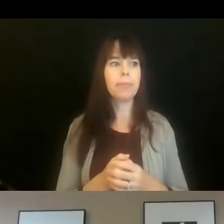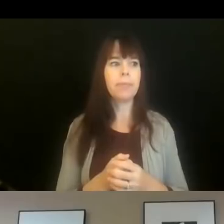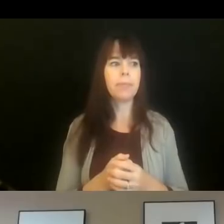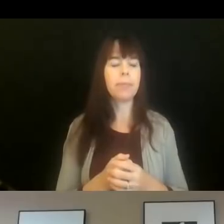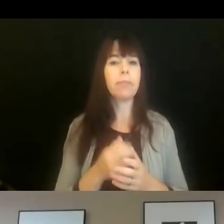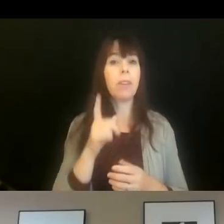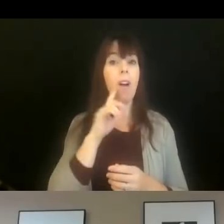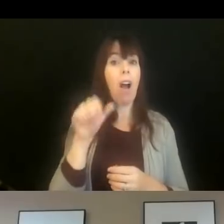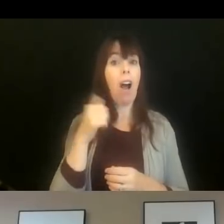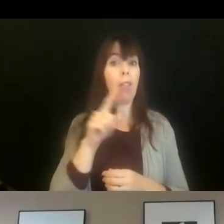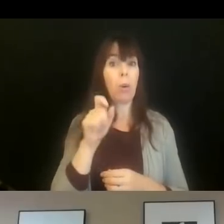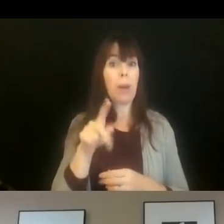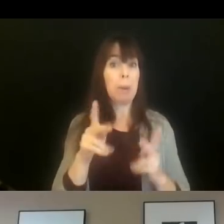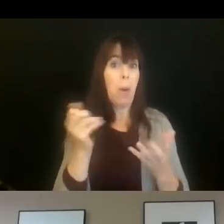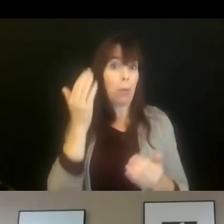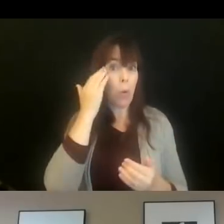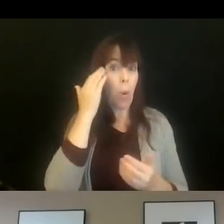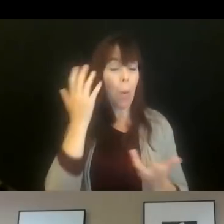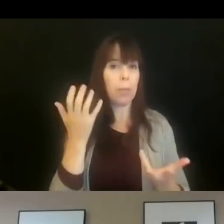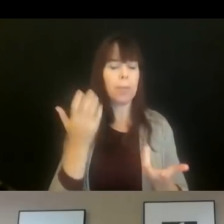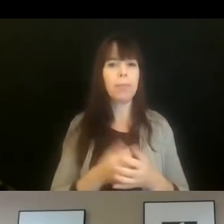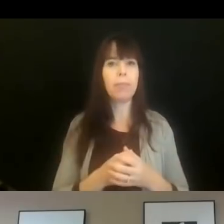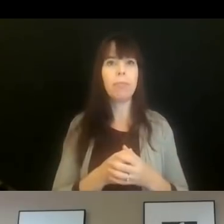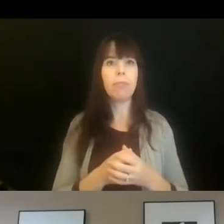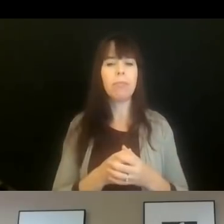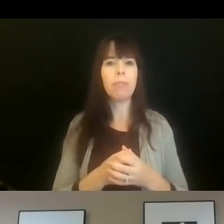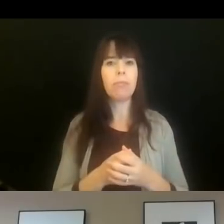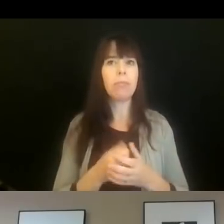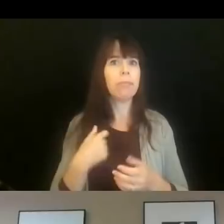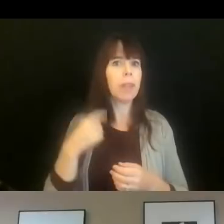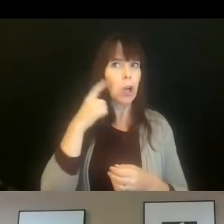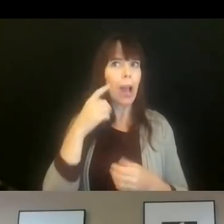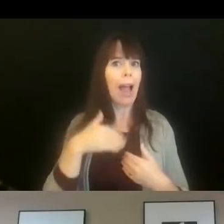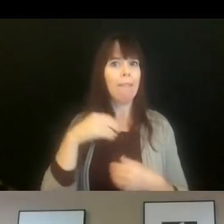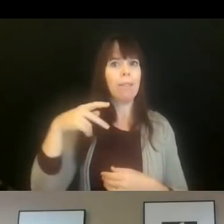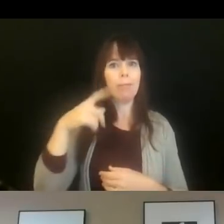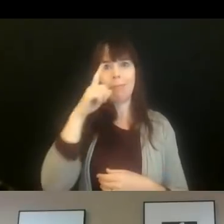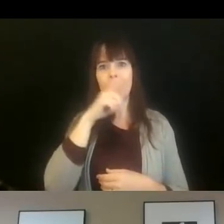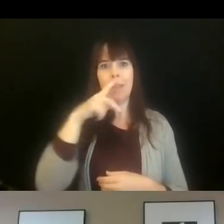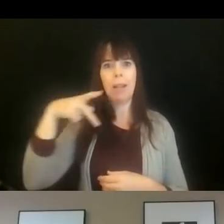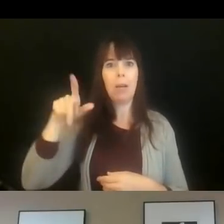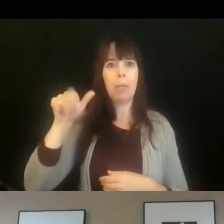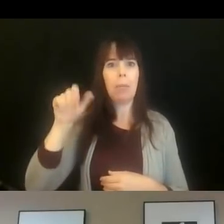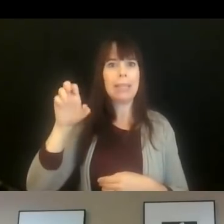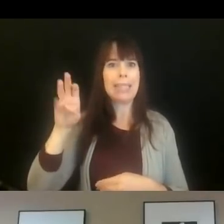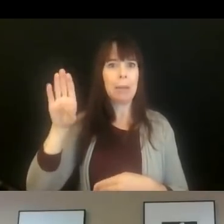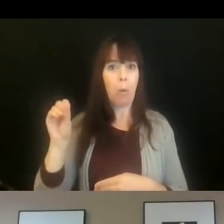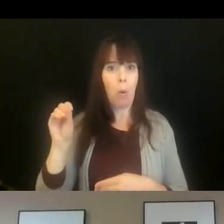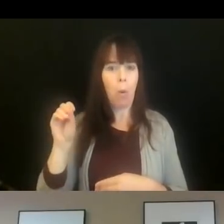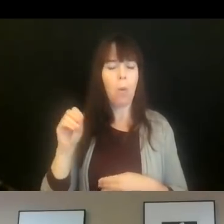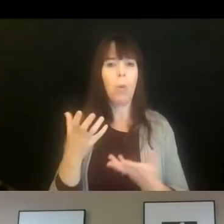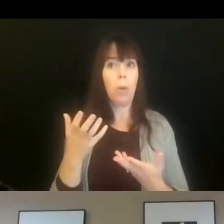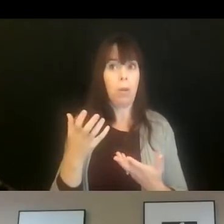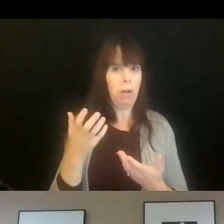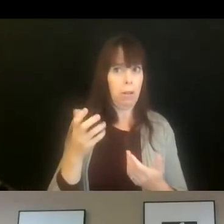Well, other questions that everyone have is, well, I hear that there's a placebo. Well, would I find out whether I got a